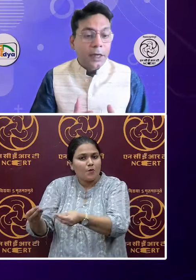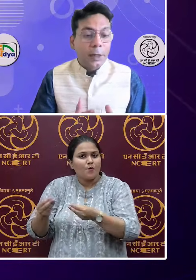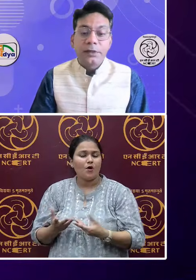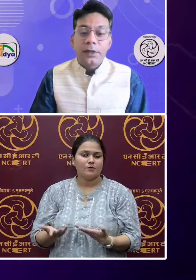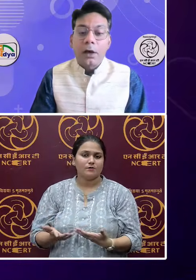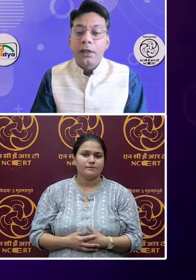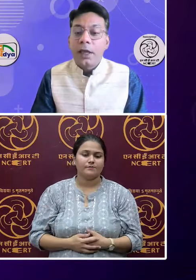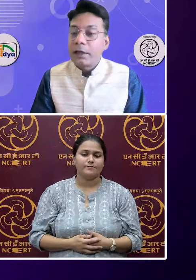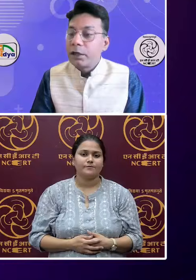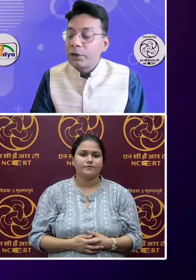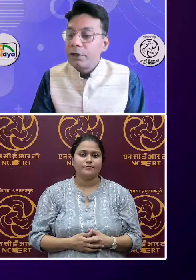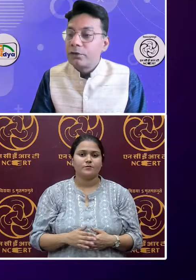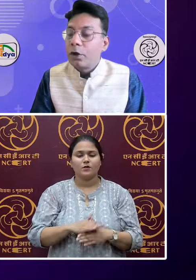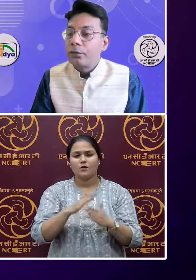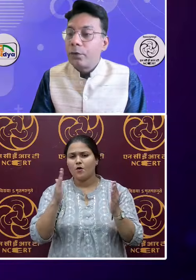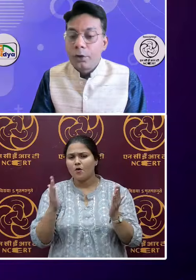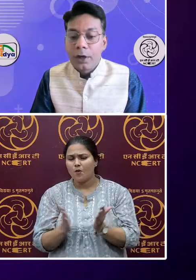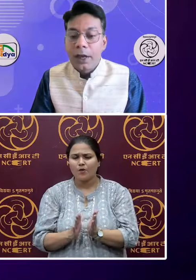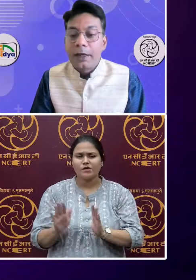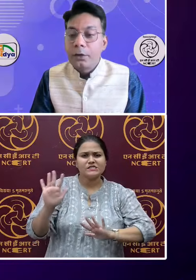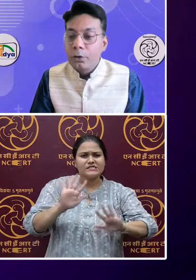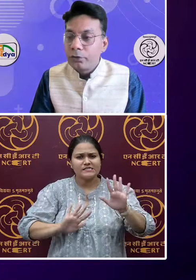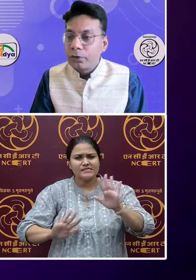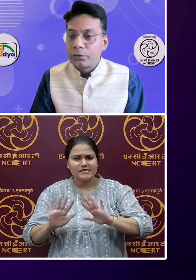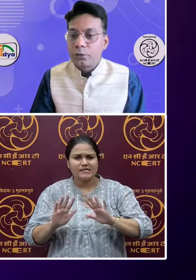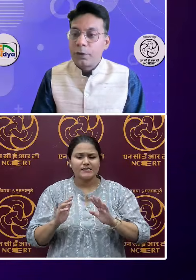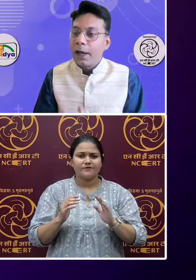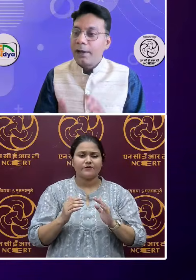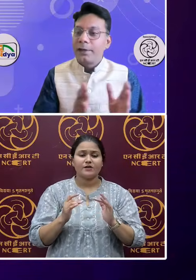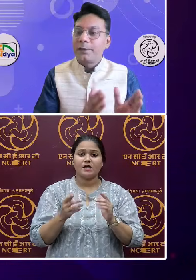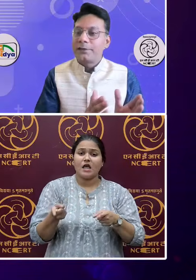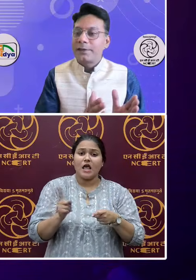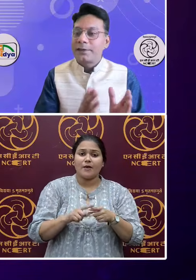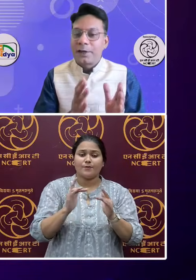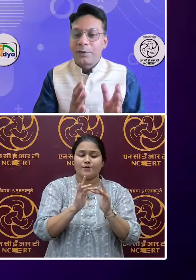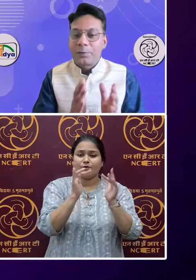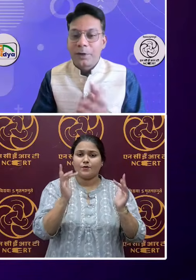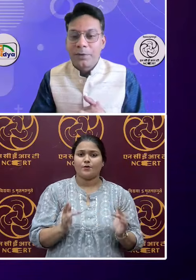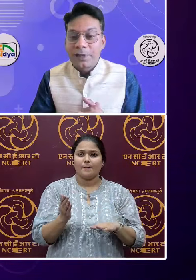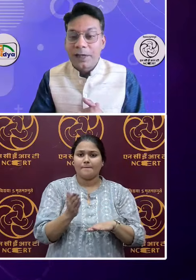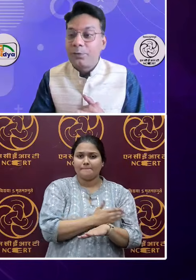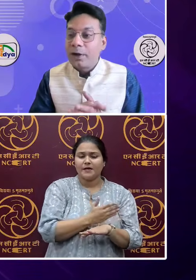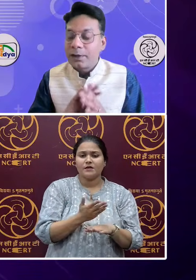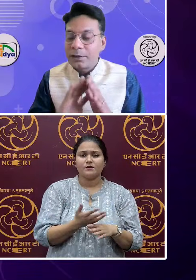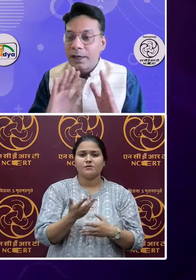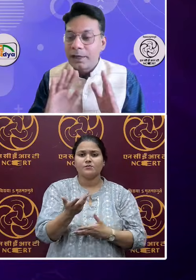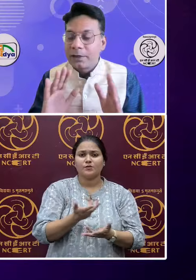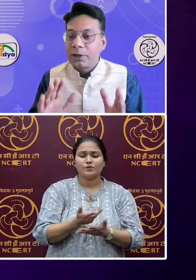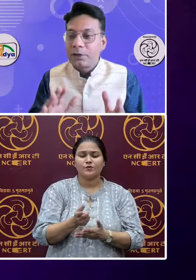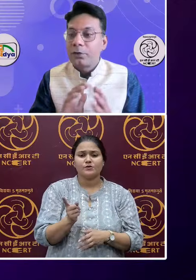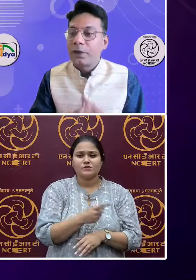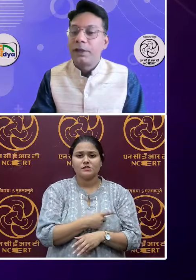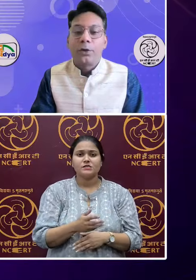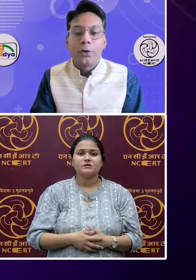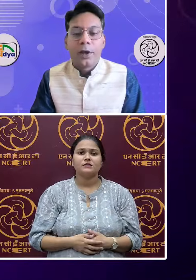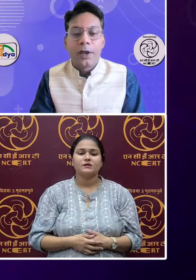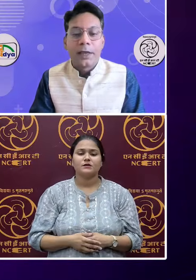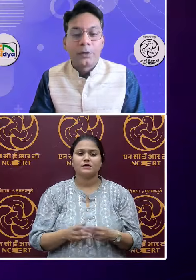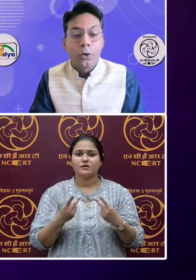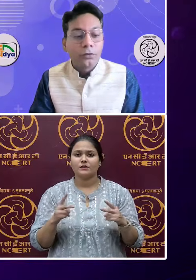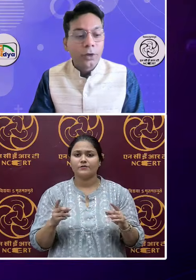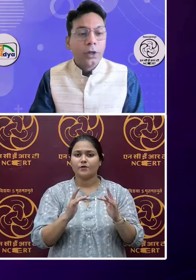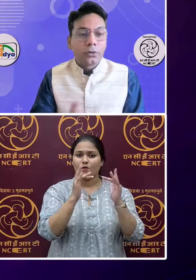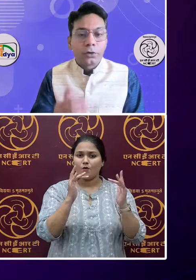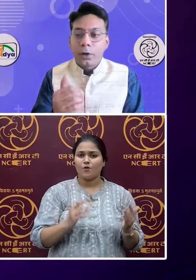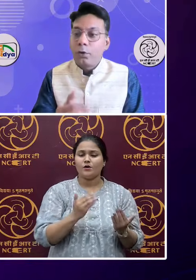It enables all the activities of online courses. So we already discussed in our previous slide what are the activities of any